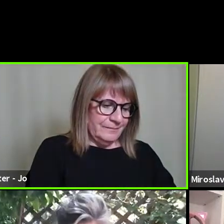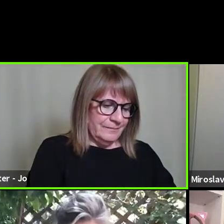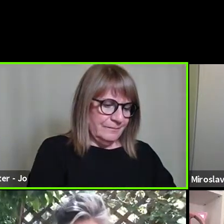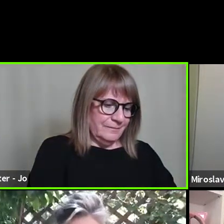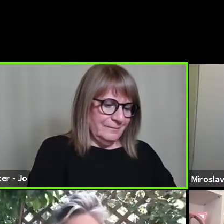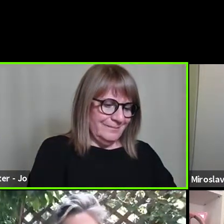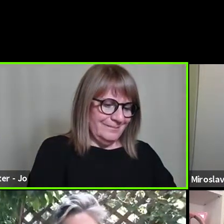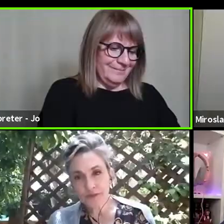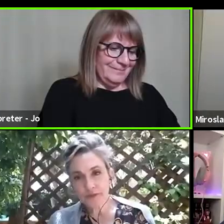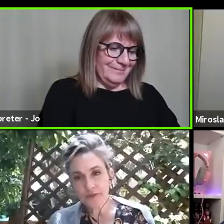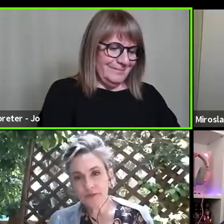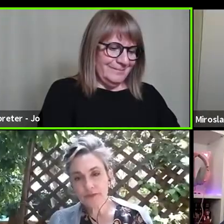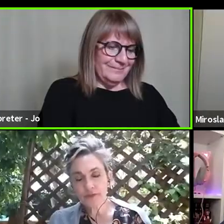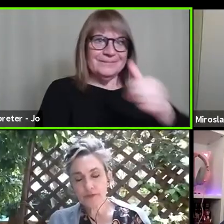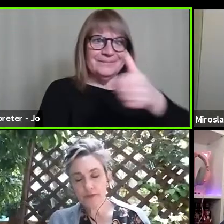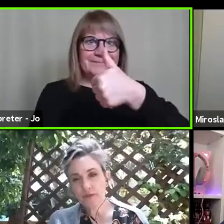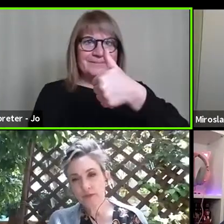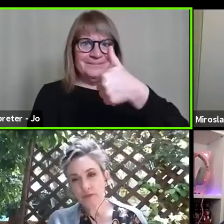thank you